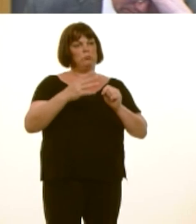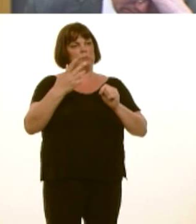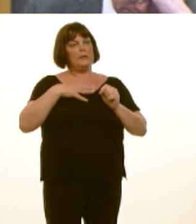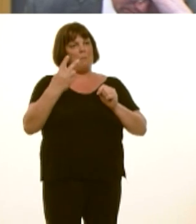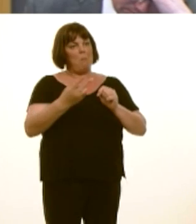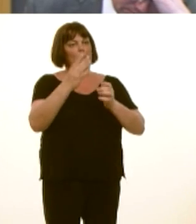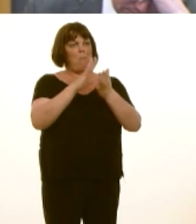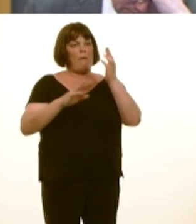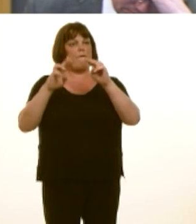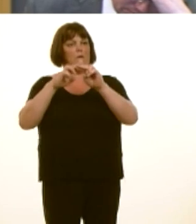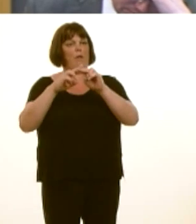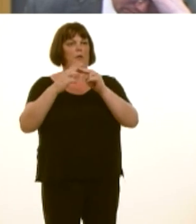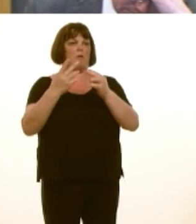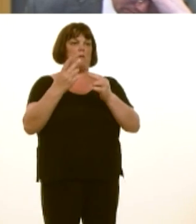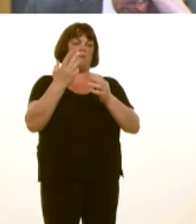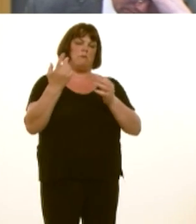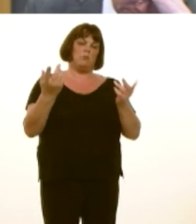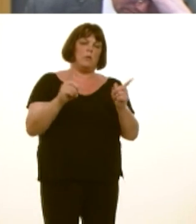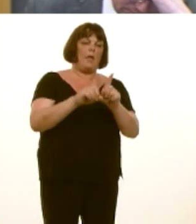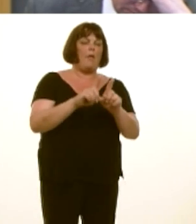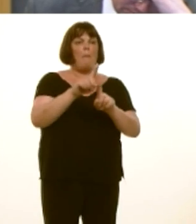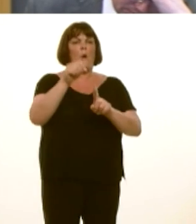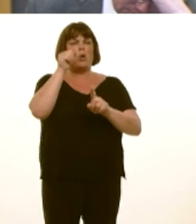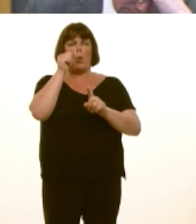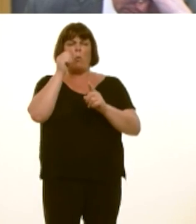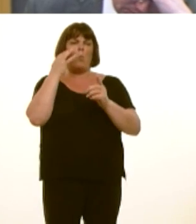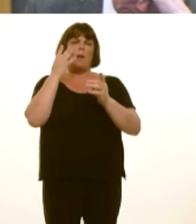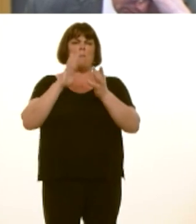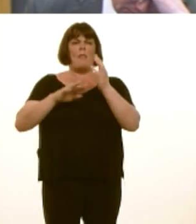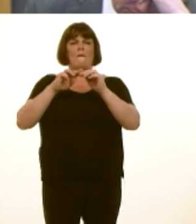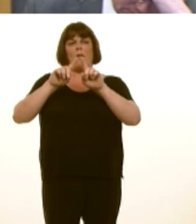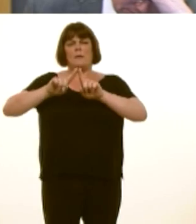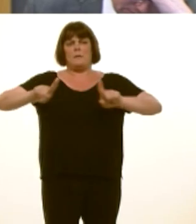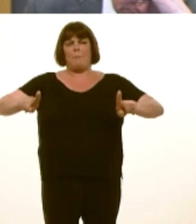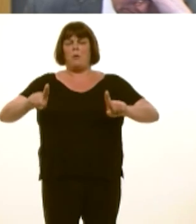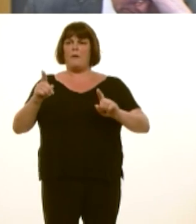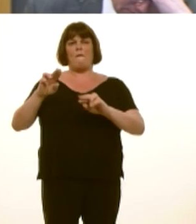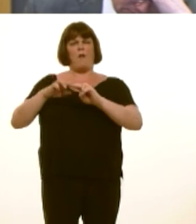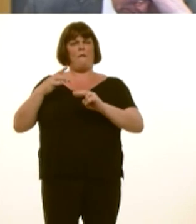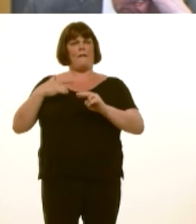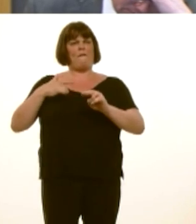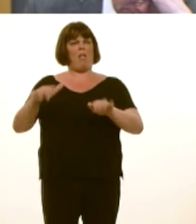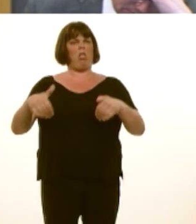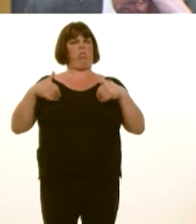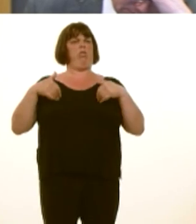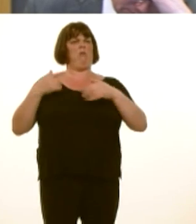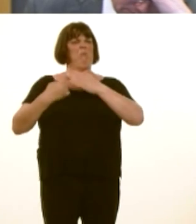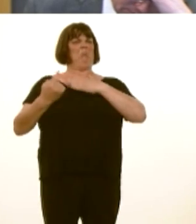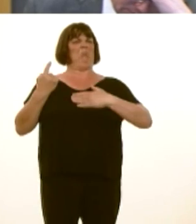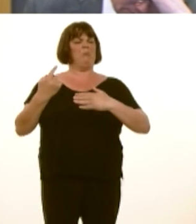children following separation, yet fathers frequently feel excluded from services. What data,